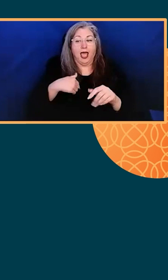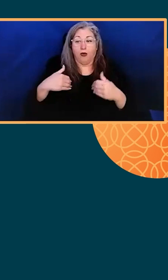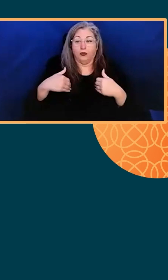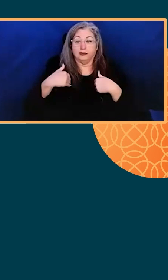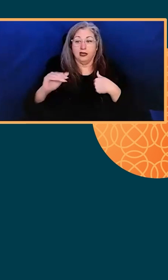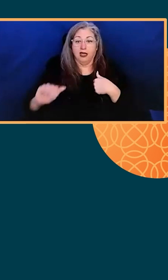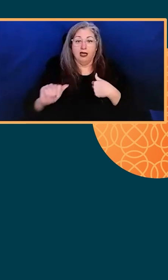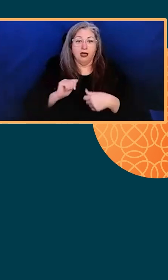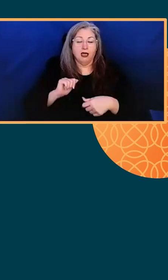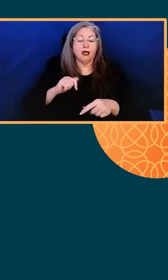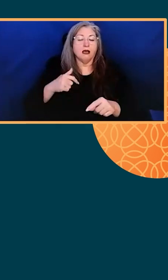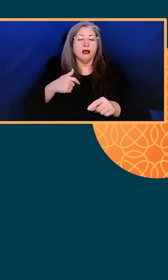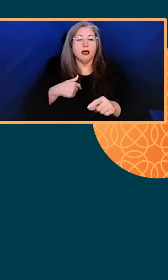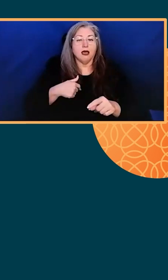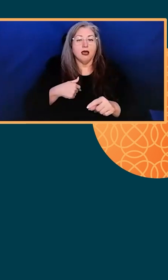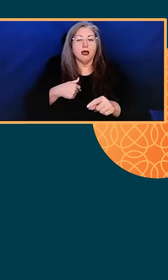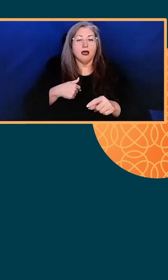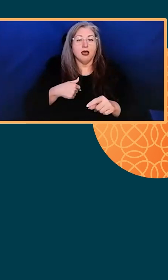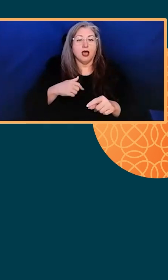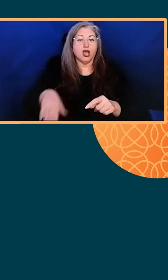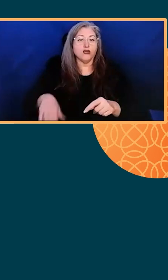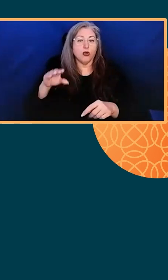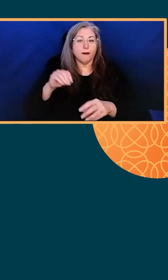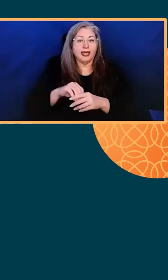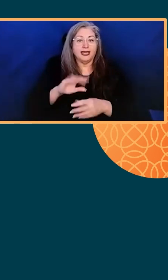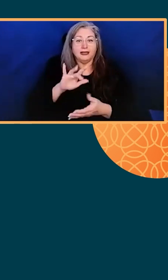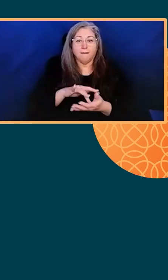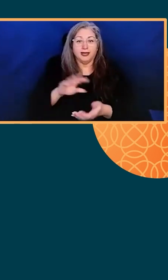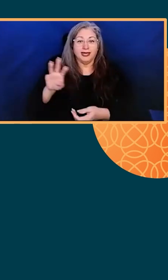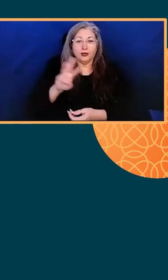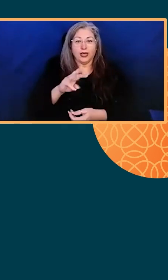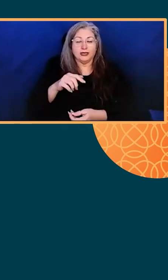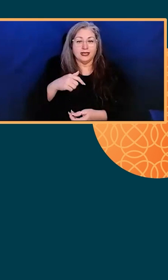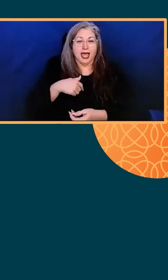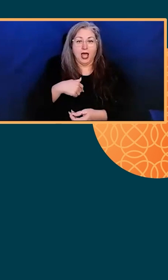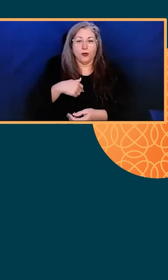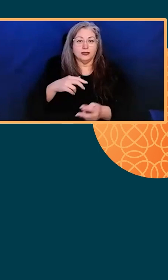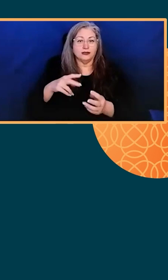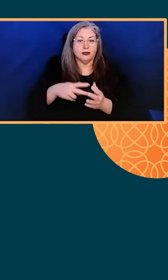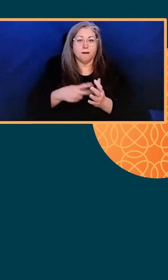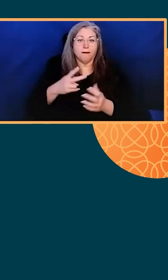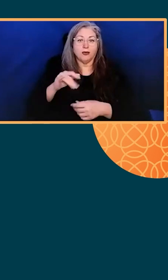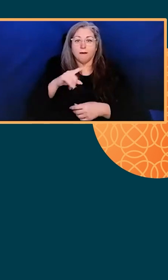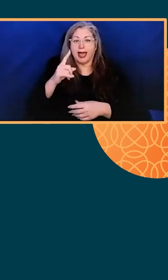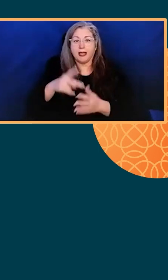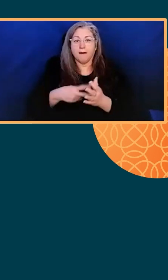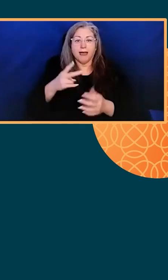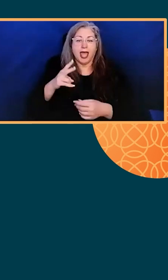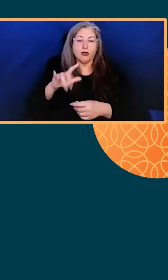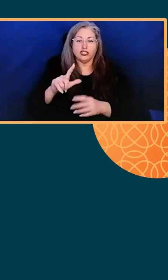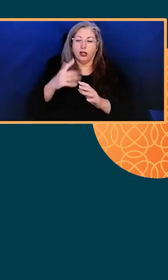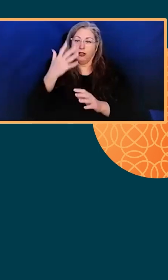you know, growing up in the Midwest, I was really biracial, Black biracial